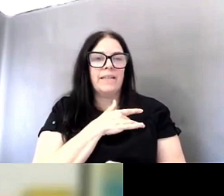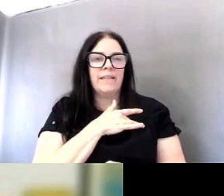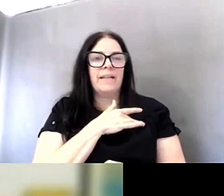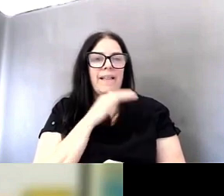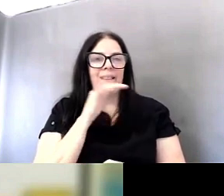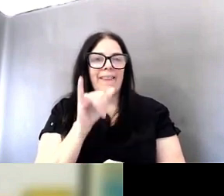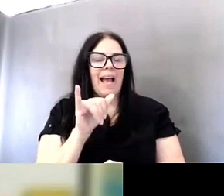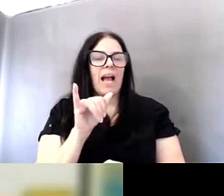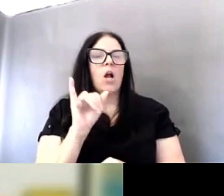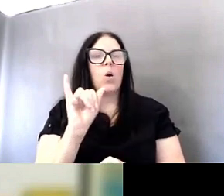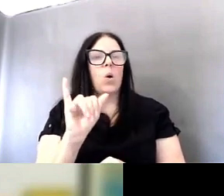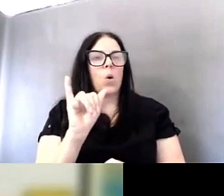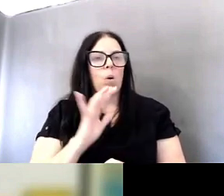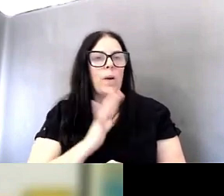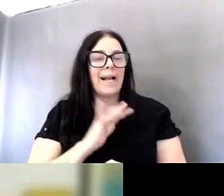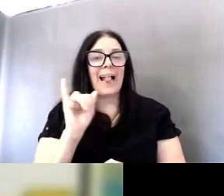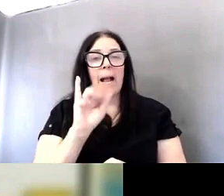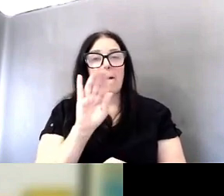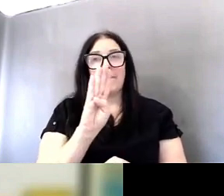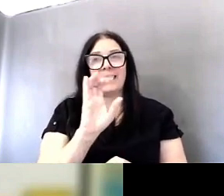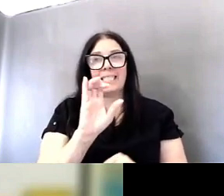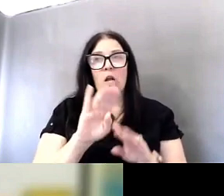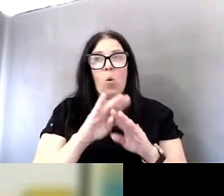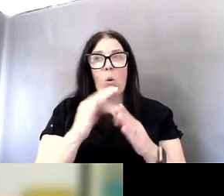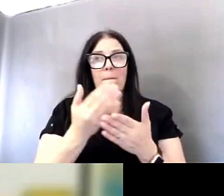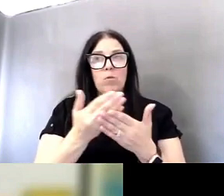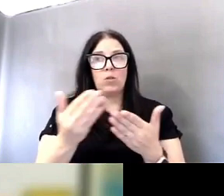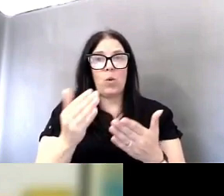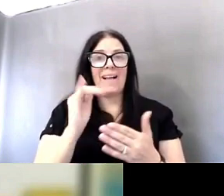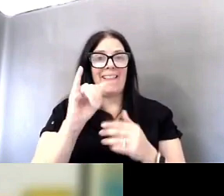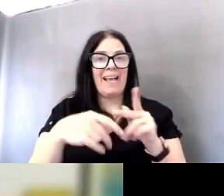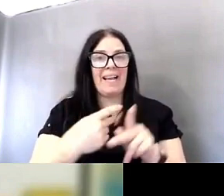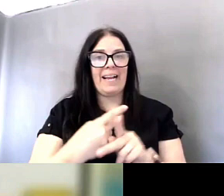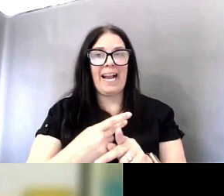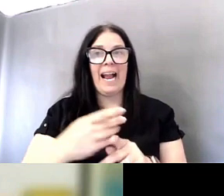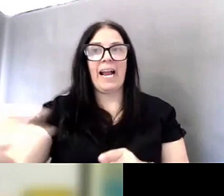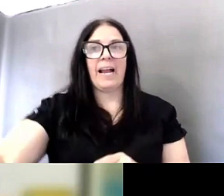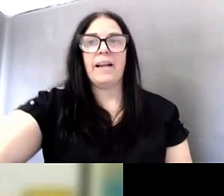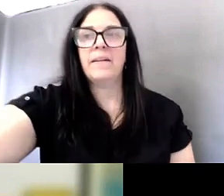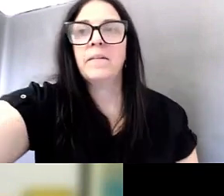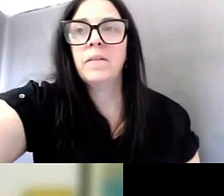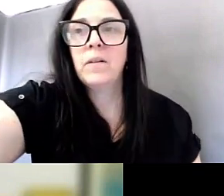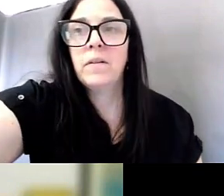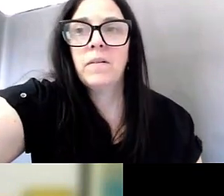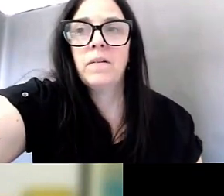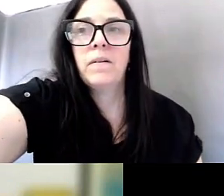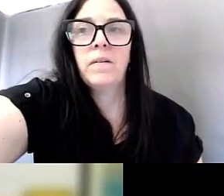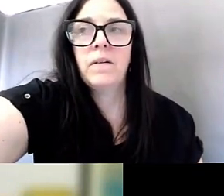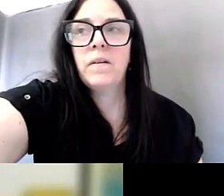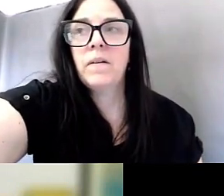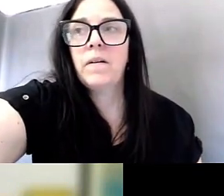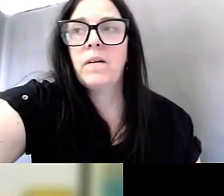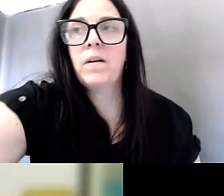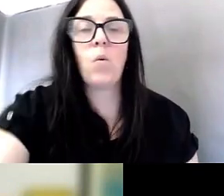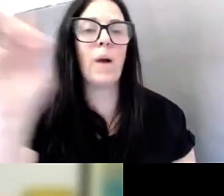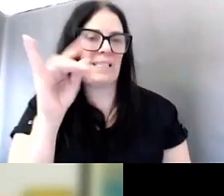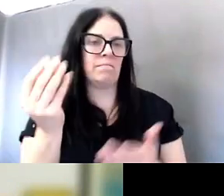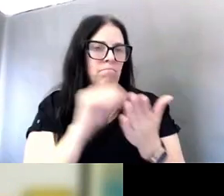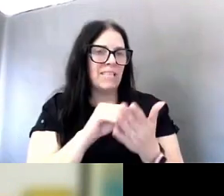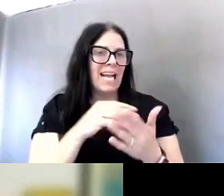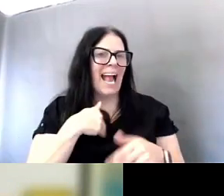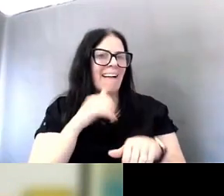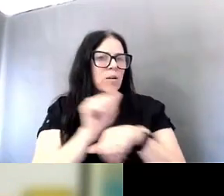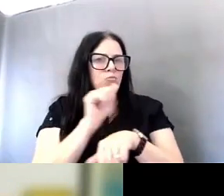the BC open resources, I mean, that kind of thing, they're all included. Great resources about apprenticeship from